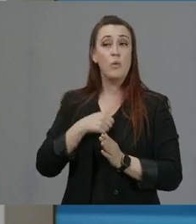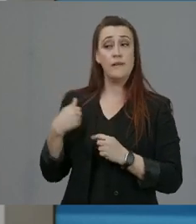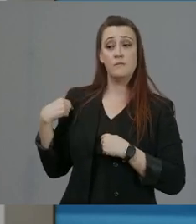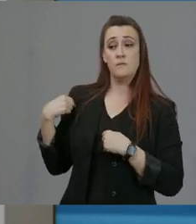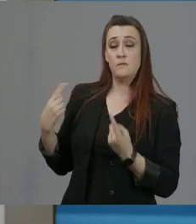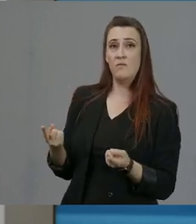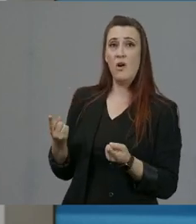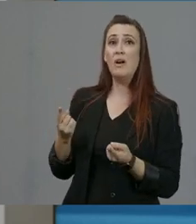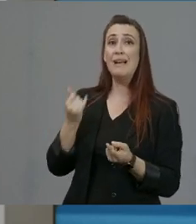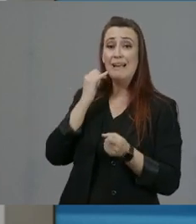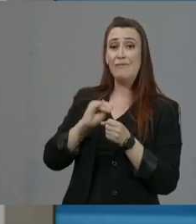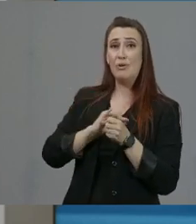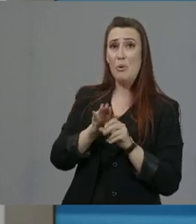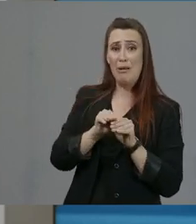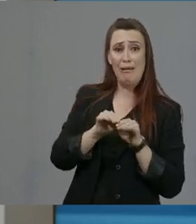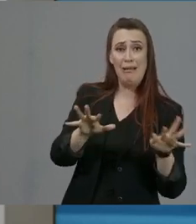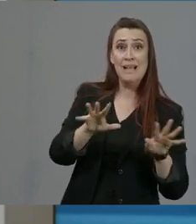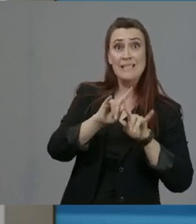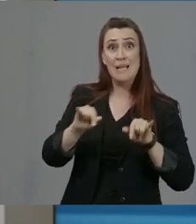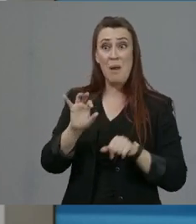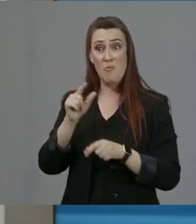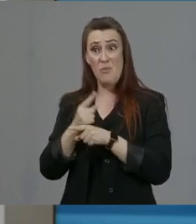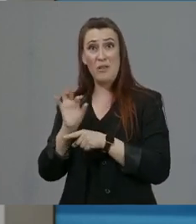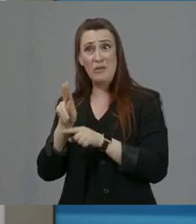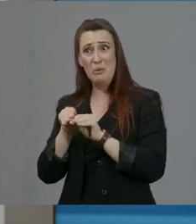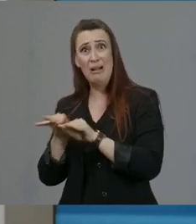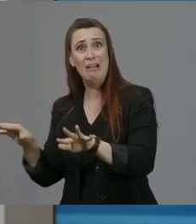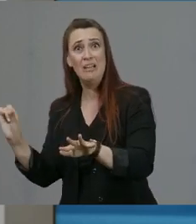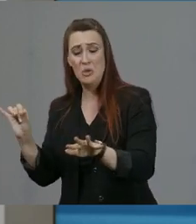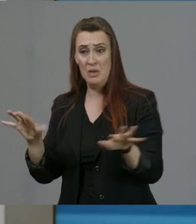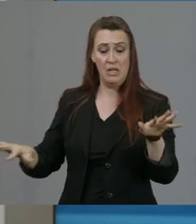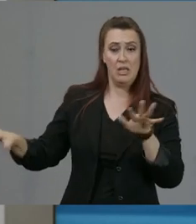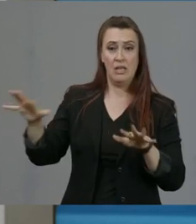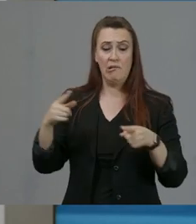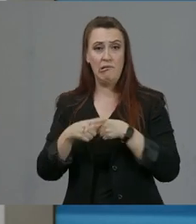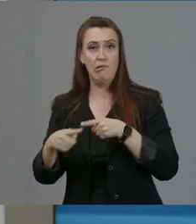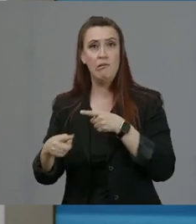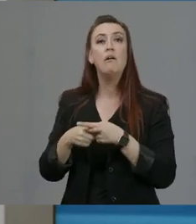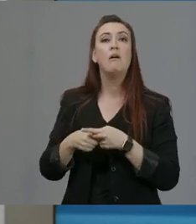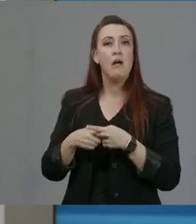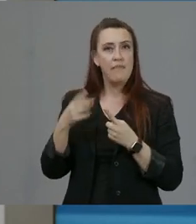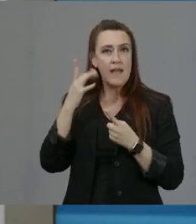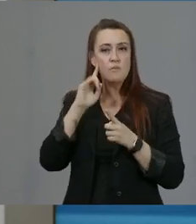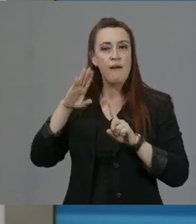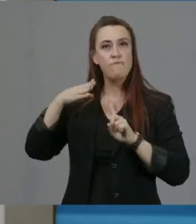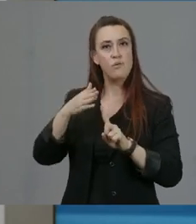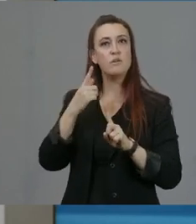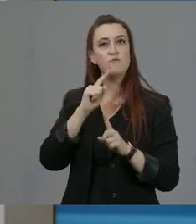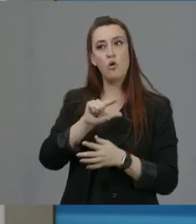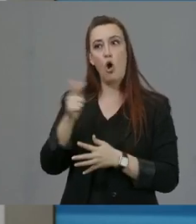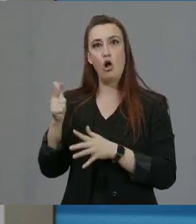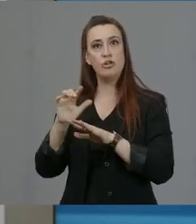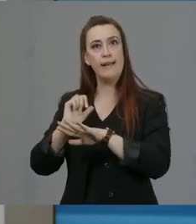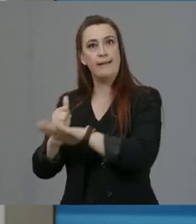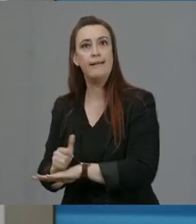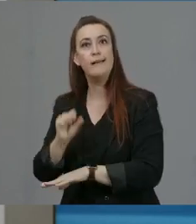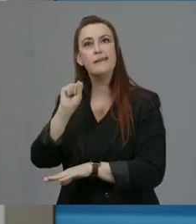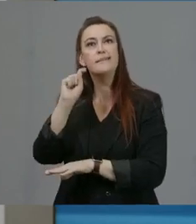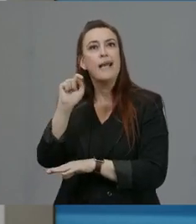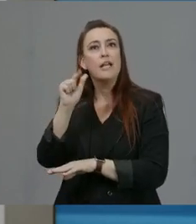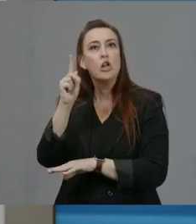that may be looking for the same resources? And so that's why we continue to work on getting alternate care sites in place in case there were a